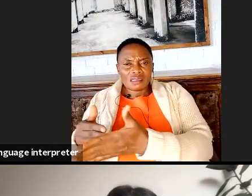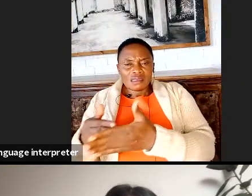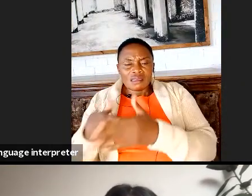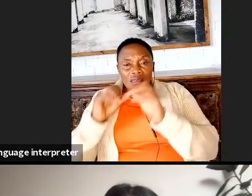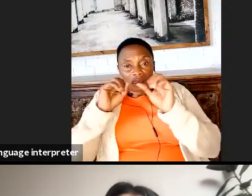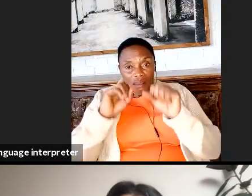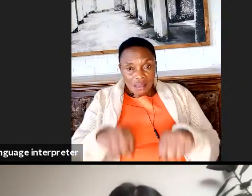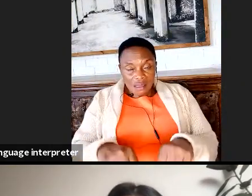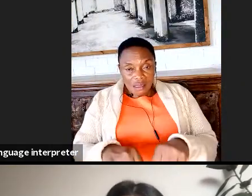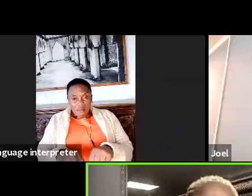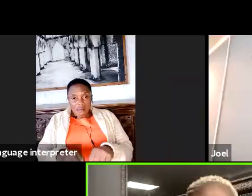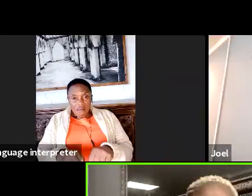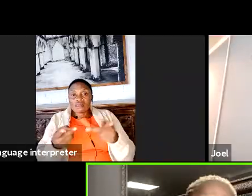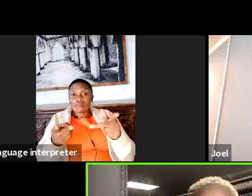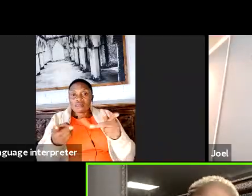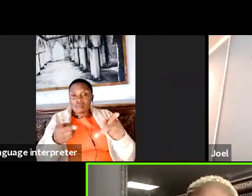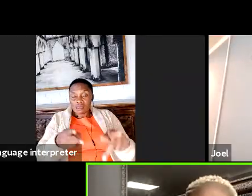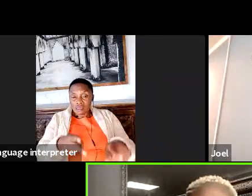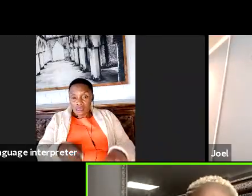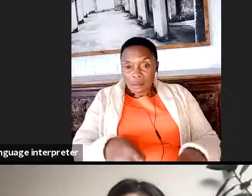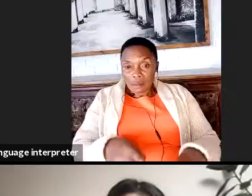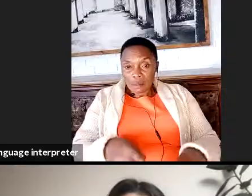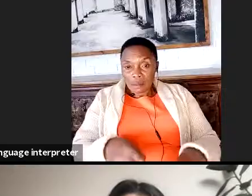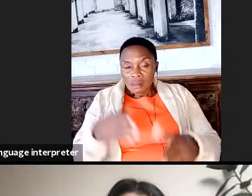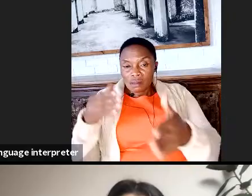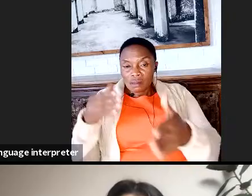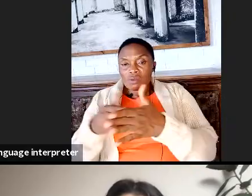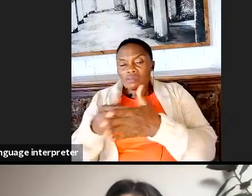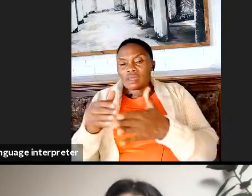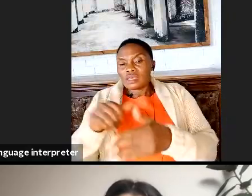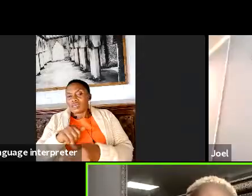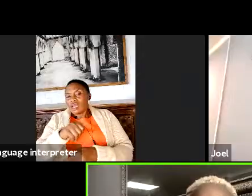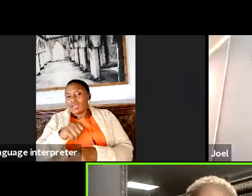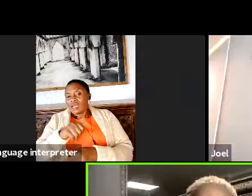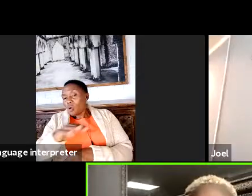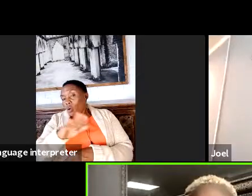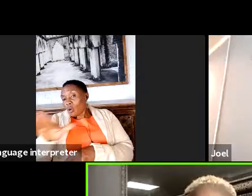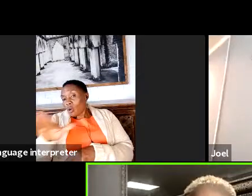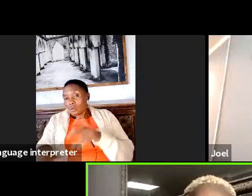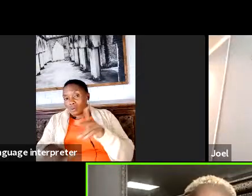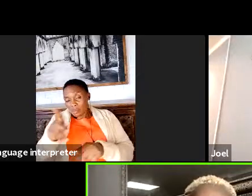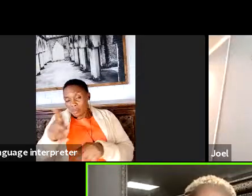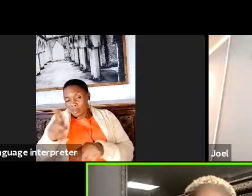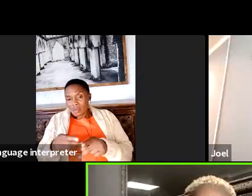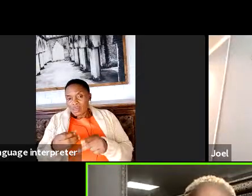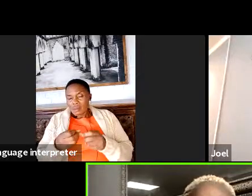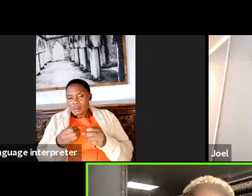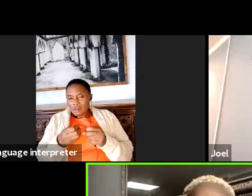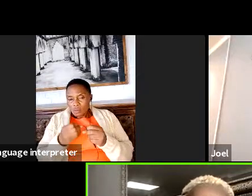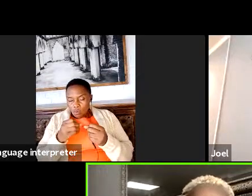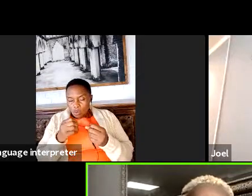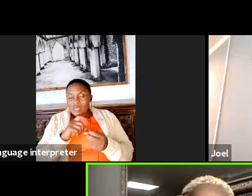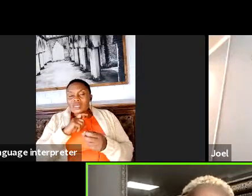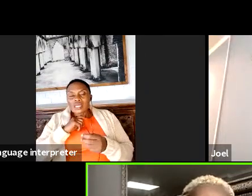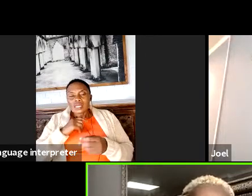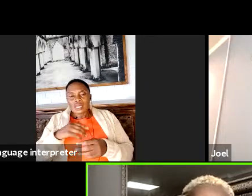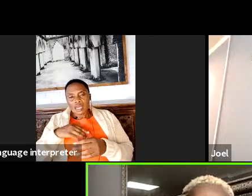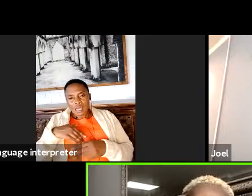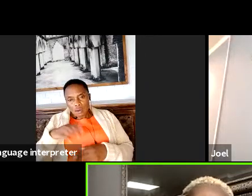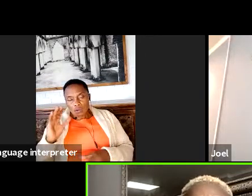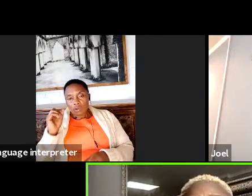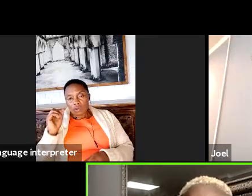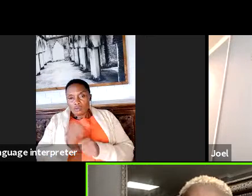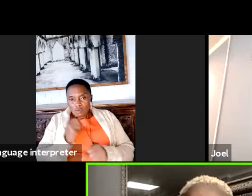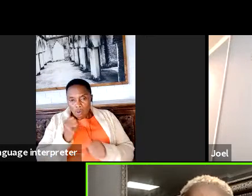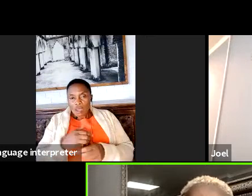to affect everyone else. So yes, a lot of work needs to be done, a lot of capacity needs to be